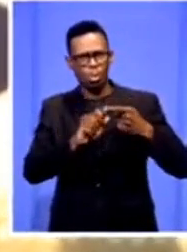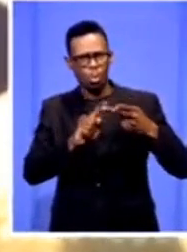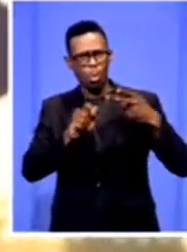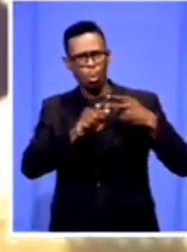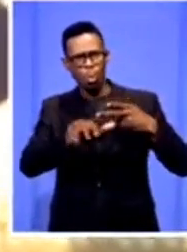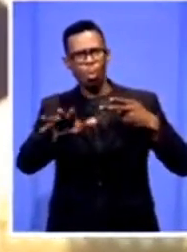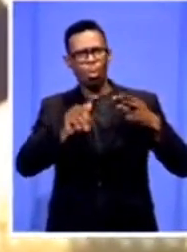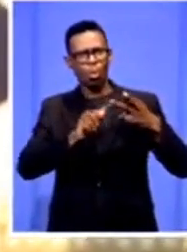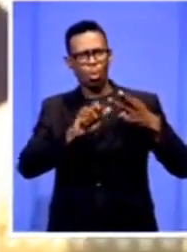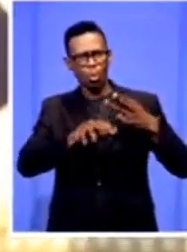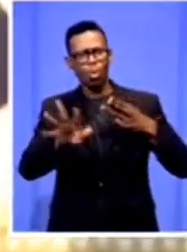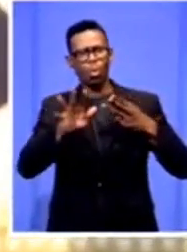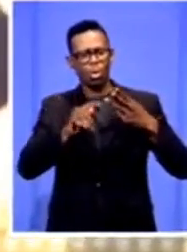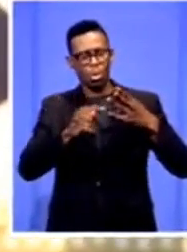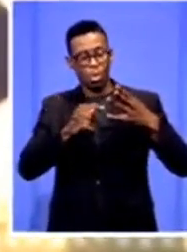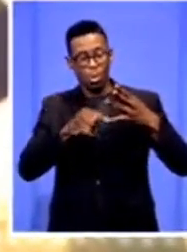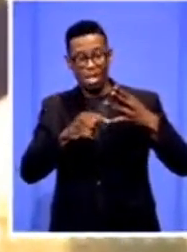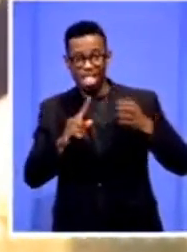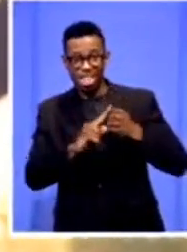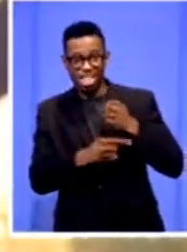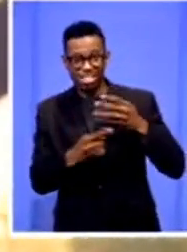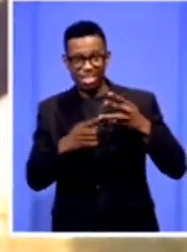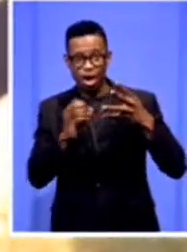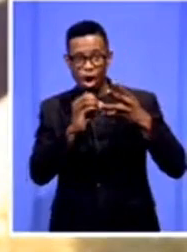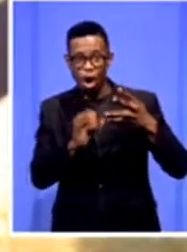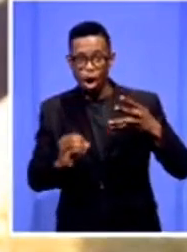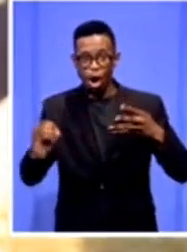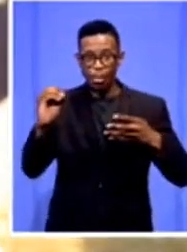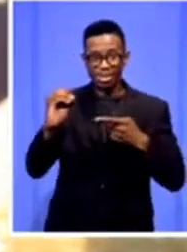system and the economy